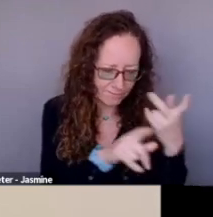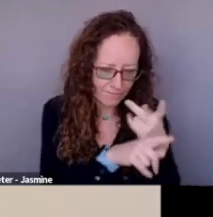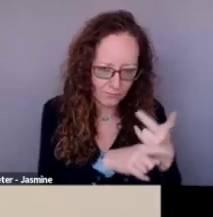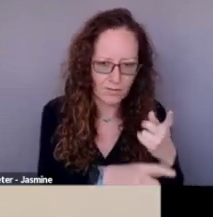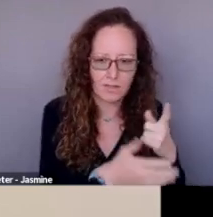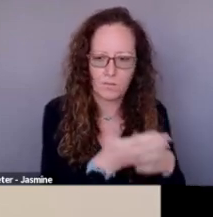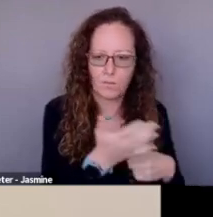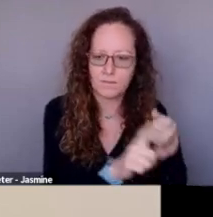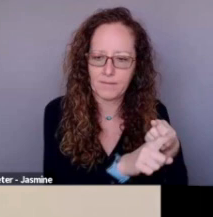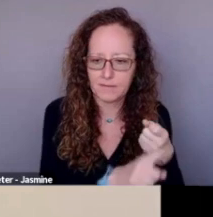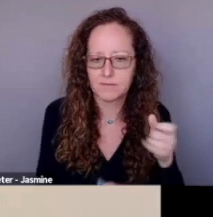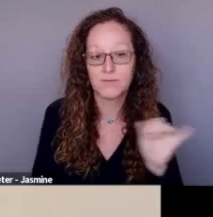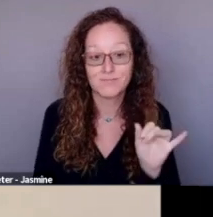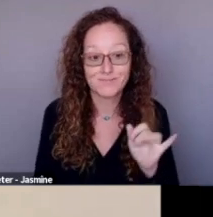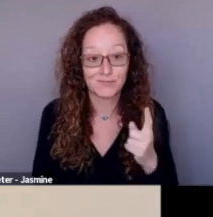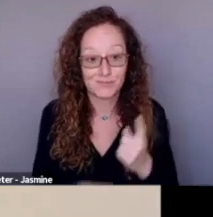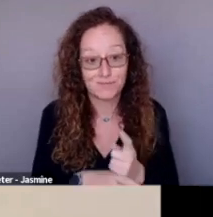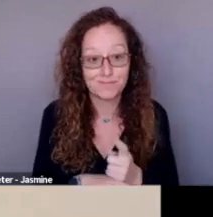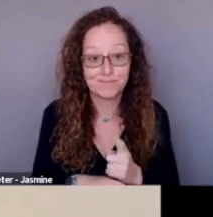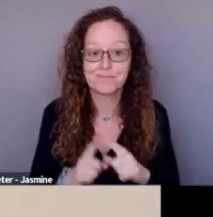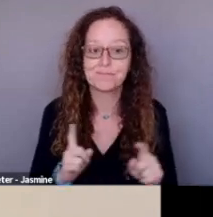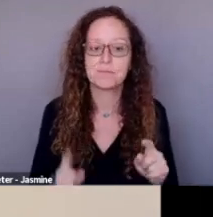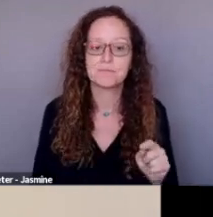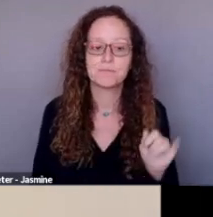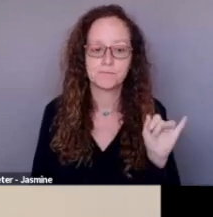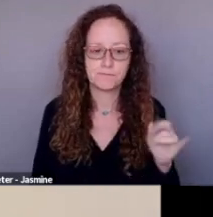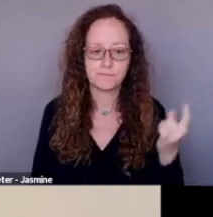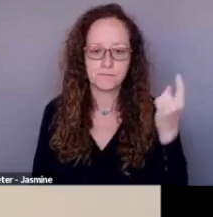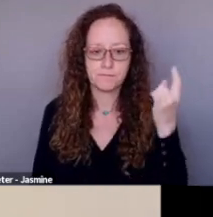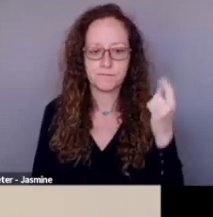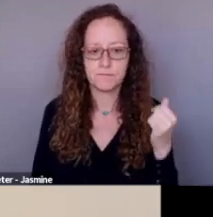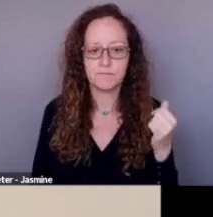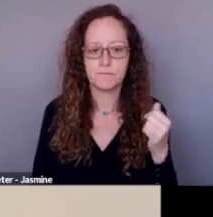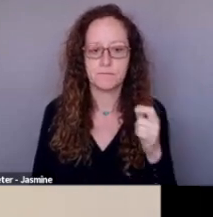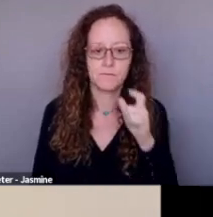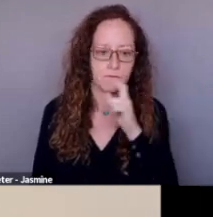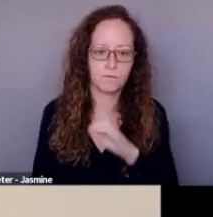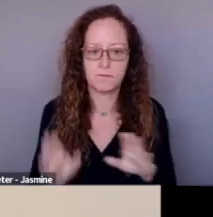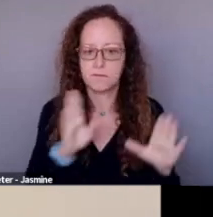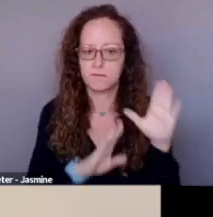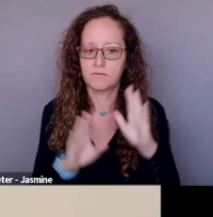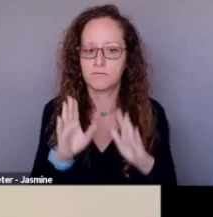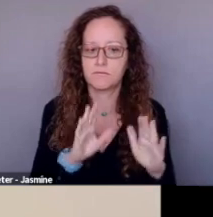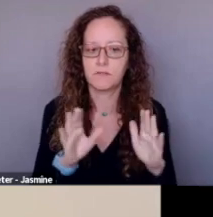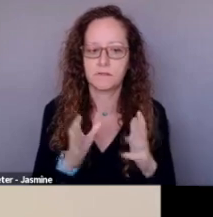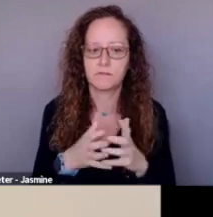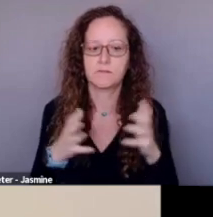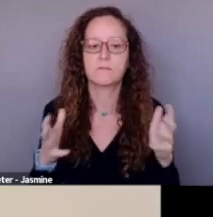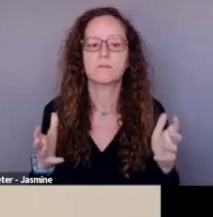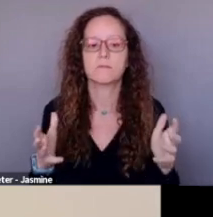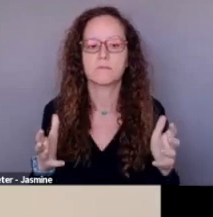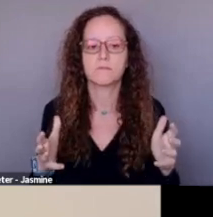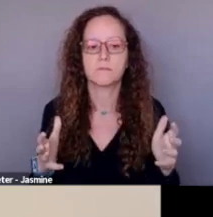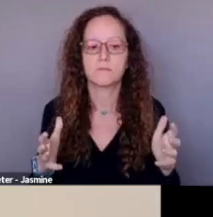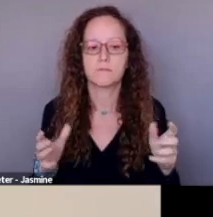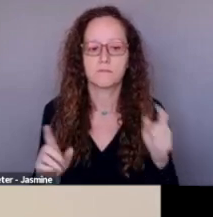well. But that is something that you don't need to stress as much in this case.